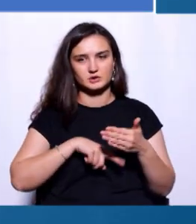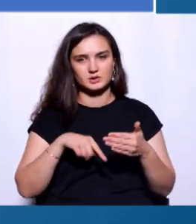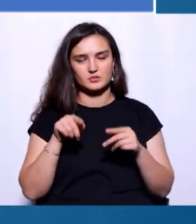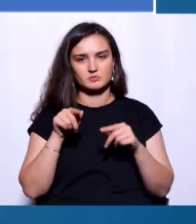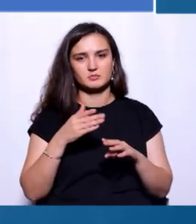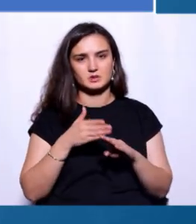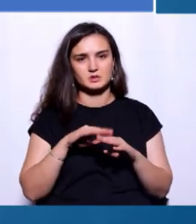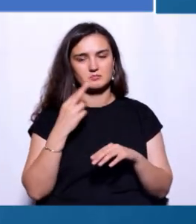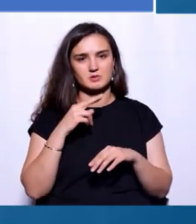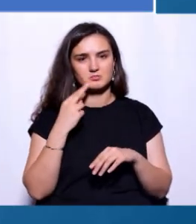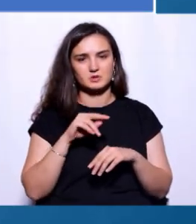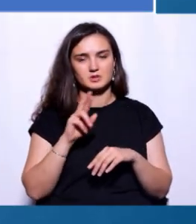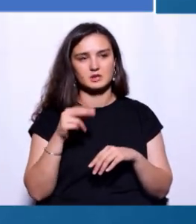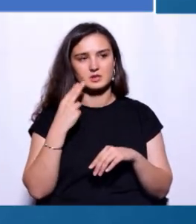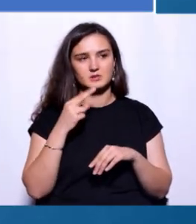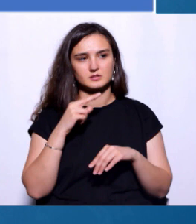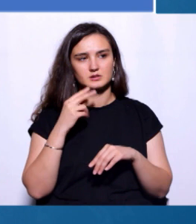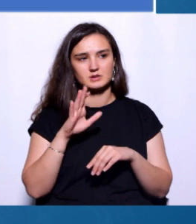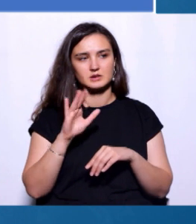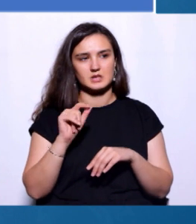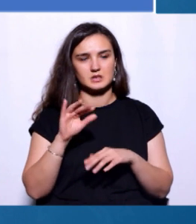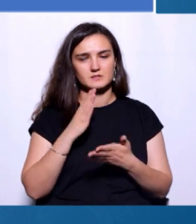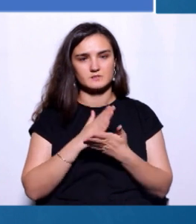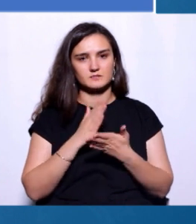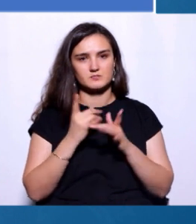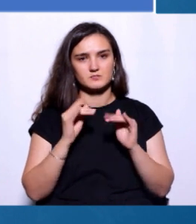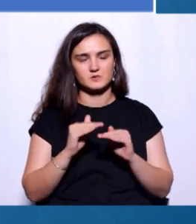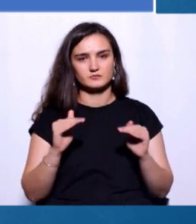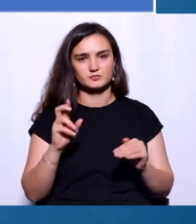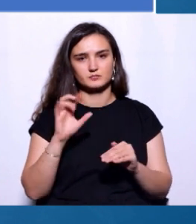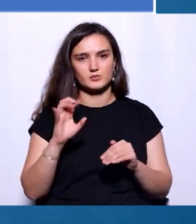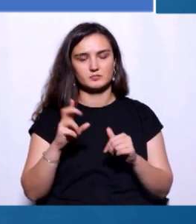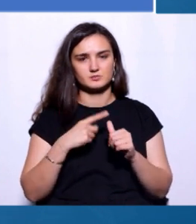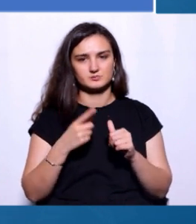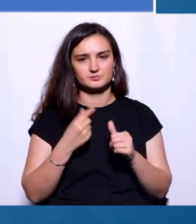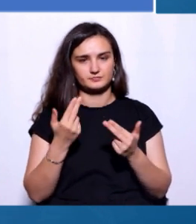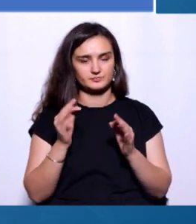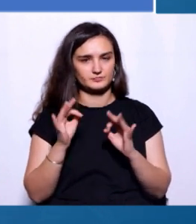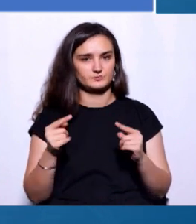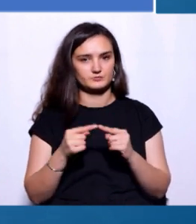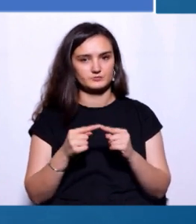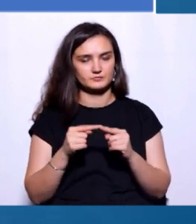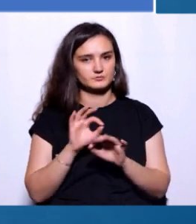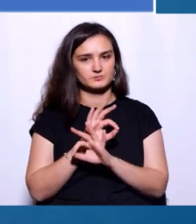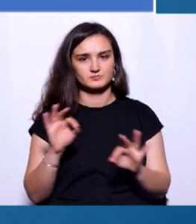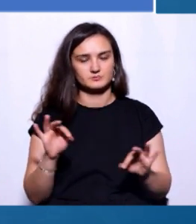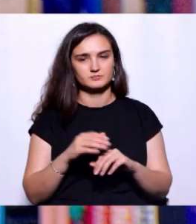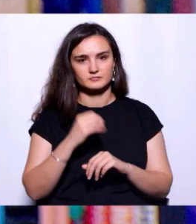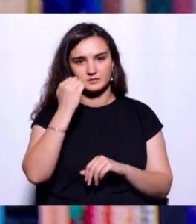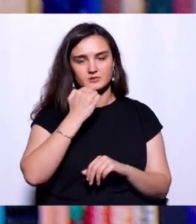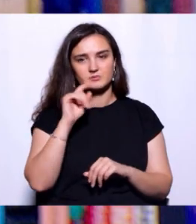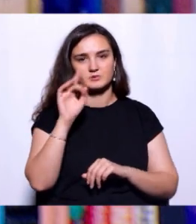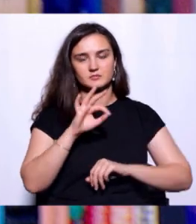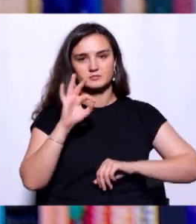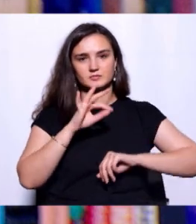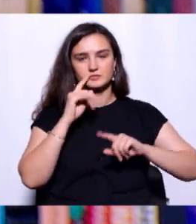I think it's aunt. So, Aunt Katie has a child, Bob. Well done, Zach. Mm-hmm. Well done. Thank you. And what